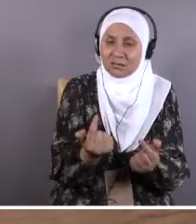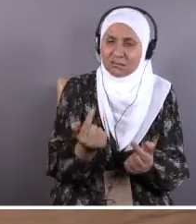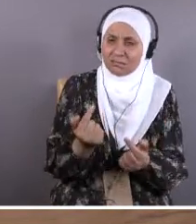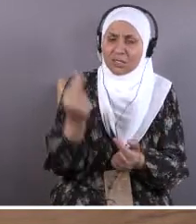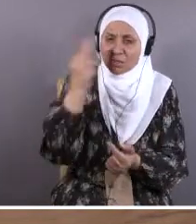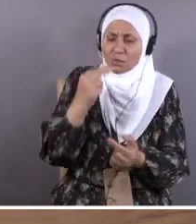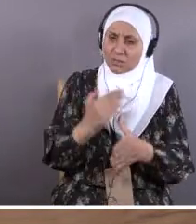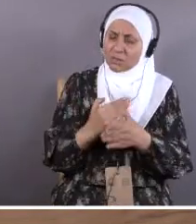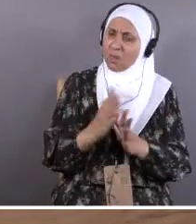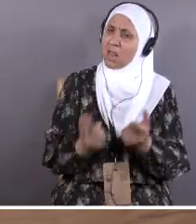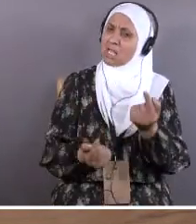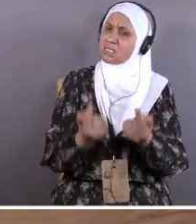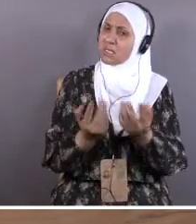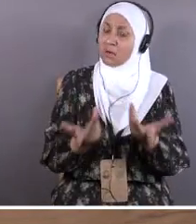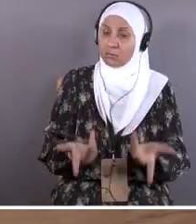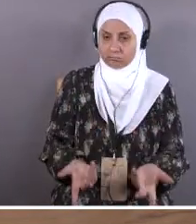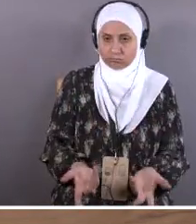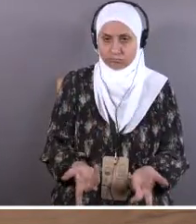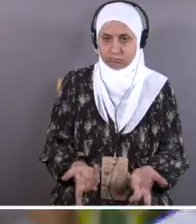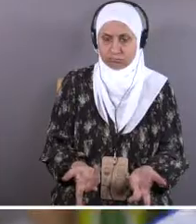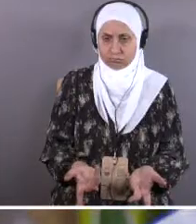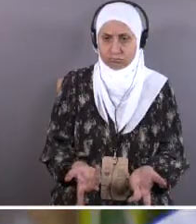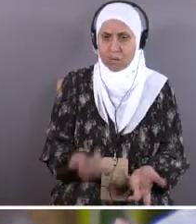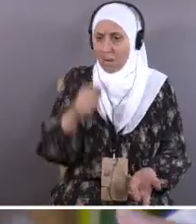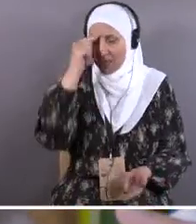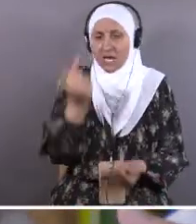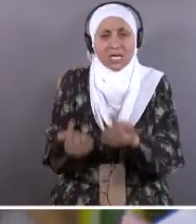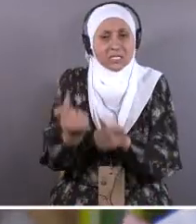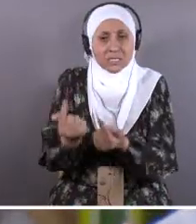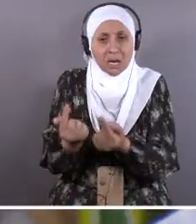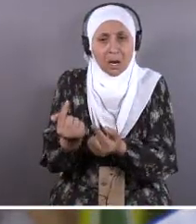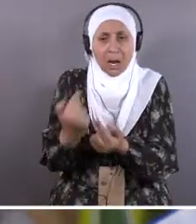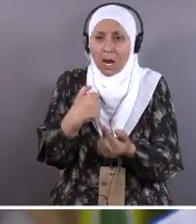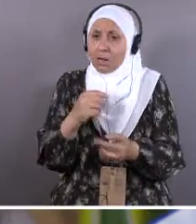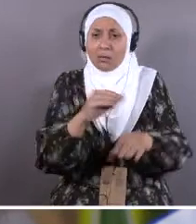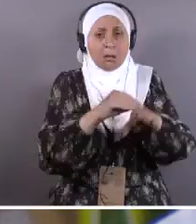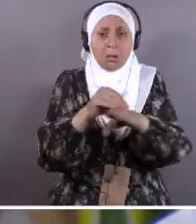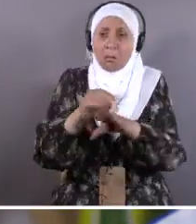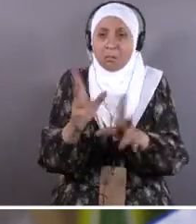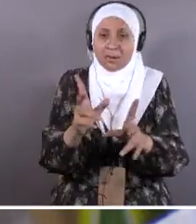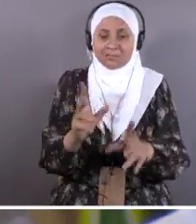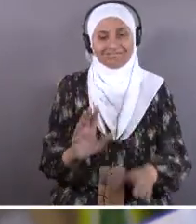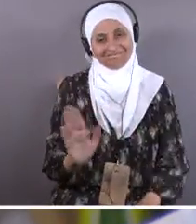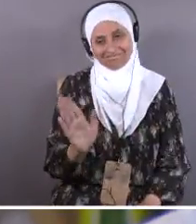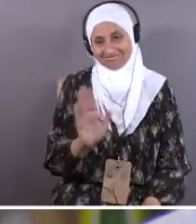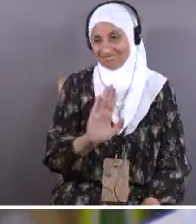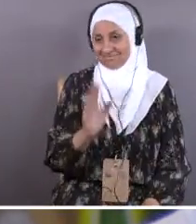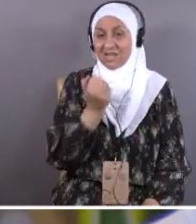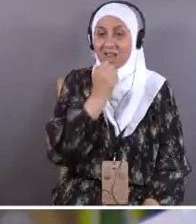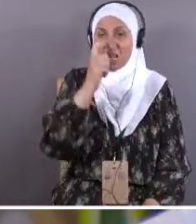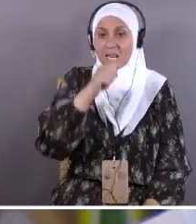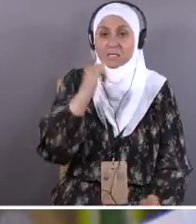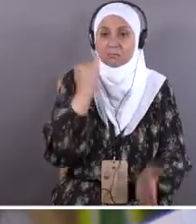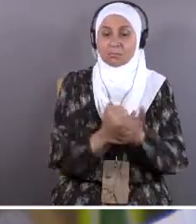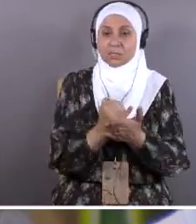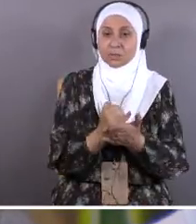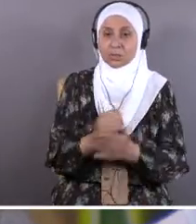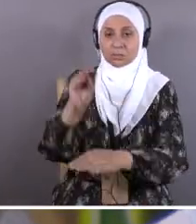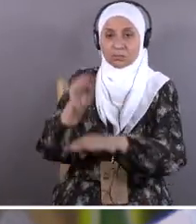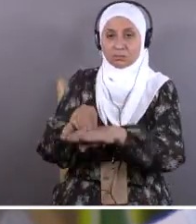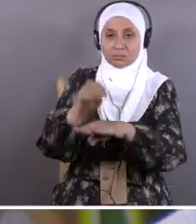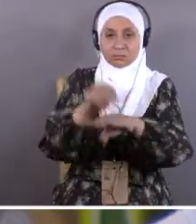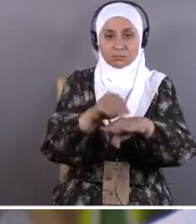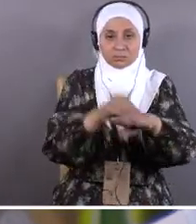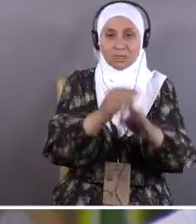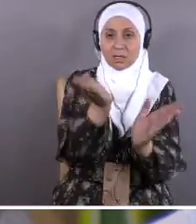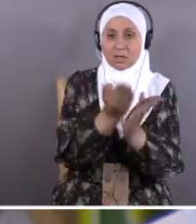teach our youth how to plant those seedlings. So if we do that, where should we head? We have to teach them. We have to give them